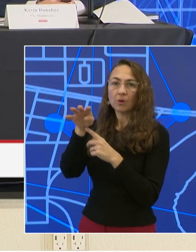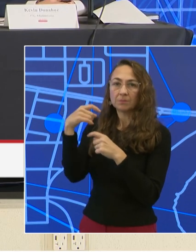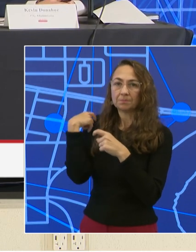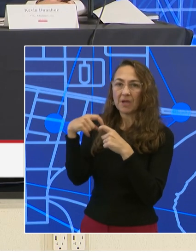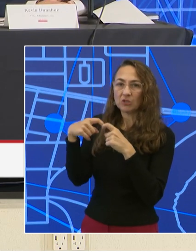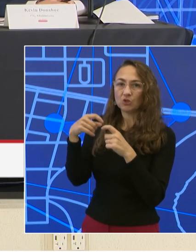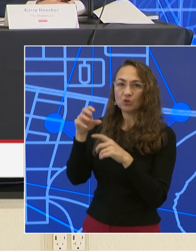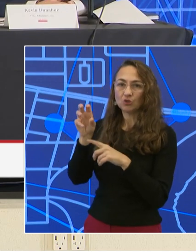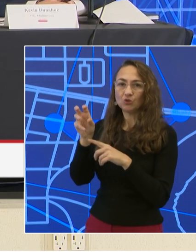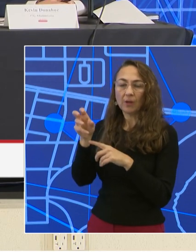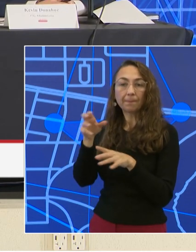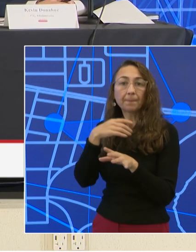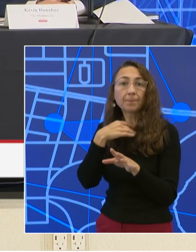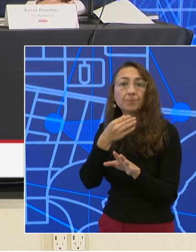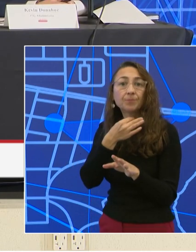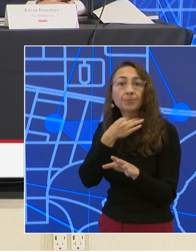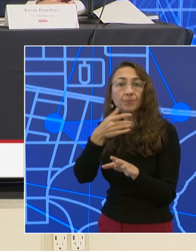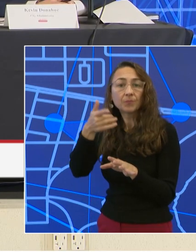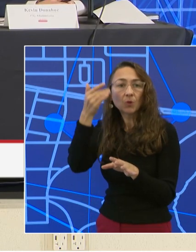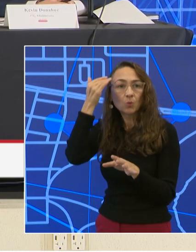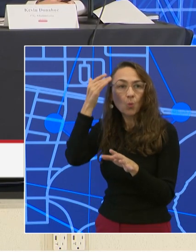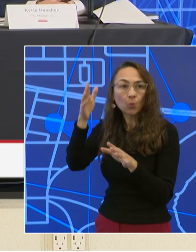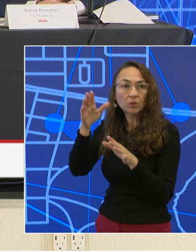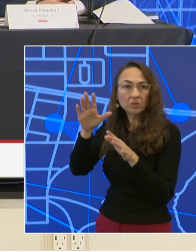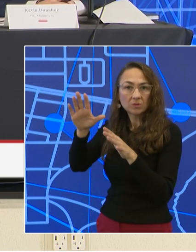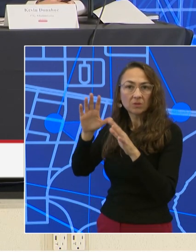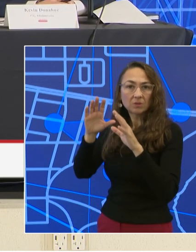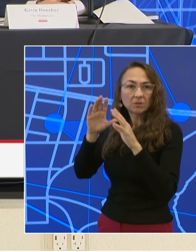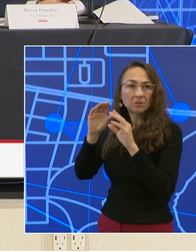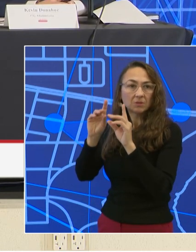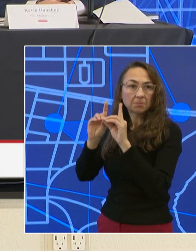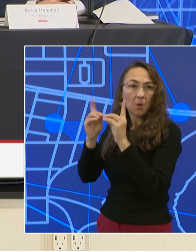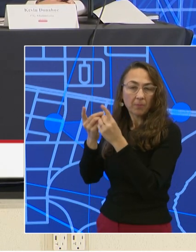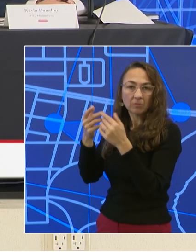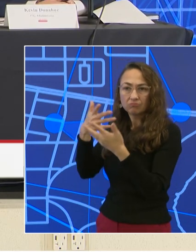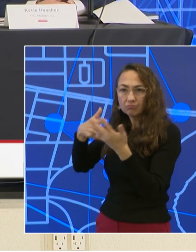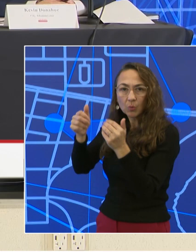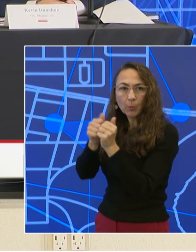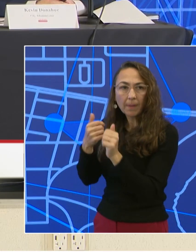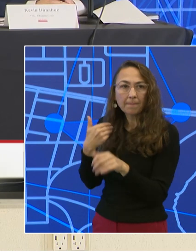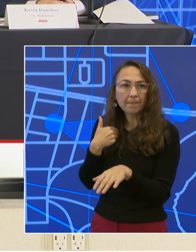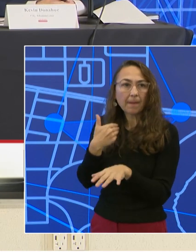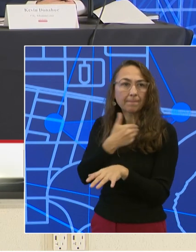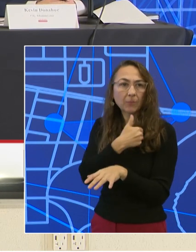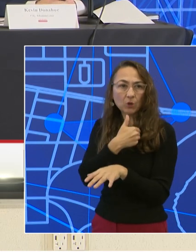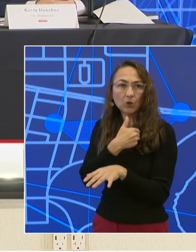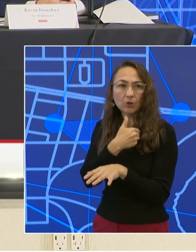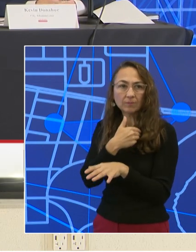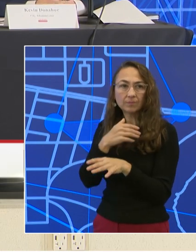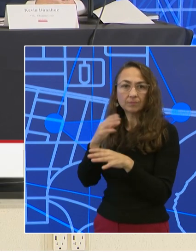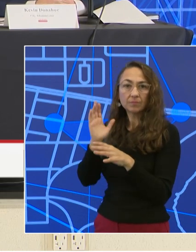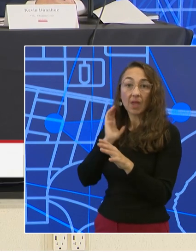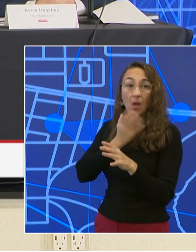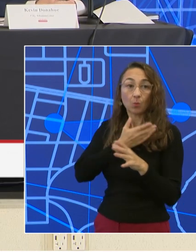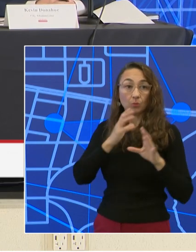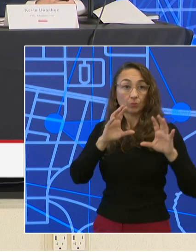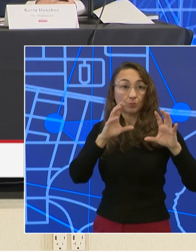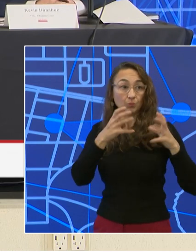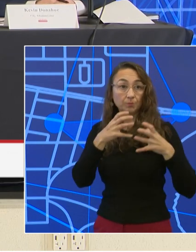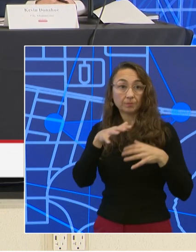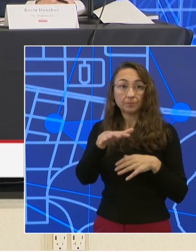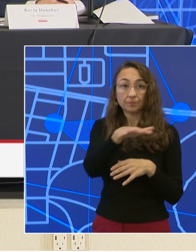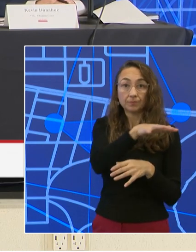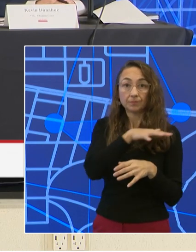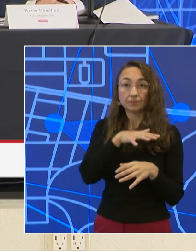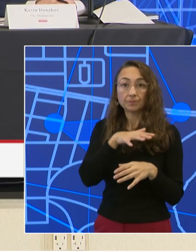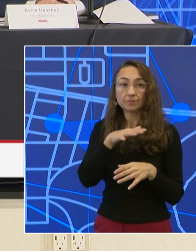your department have had any interactions with members of the Tren de Aragua. There is a federal warning